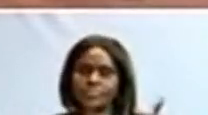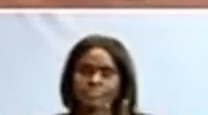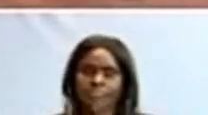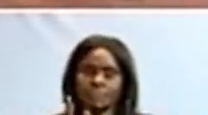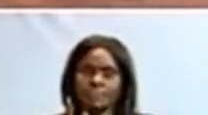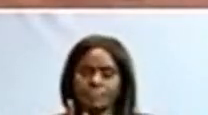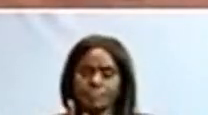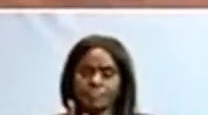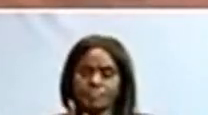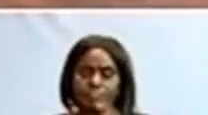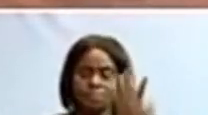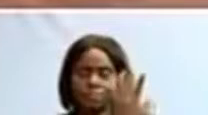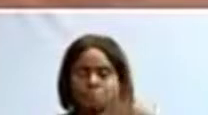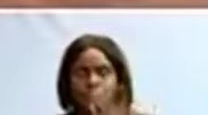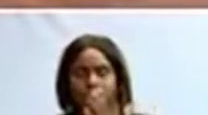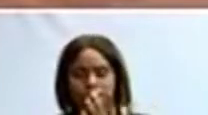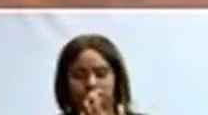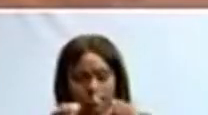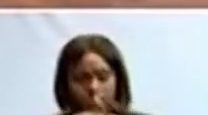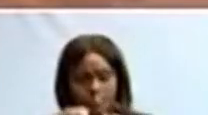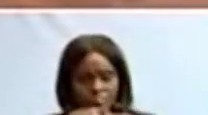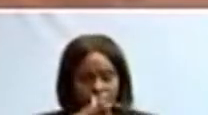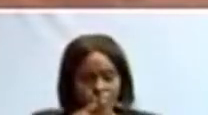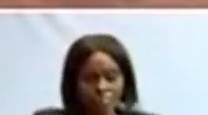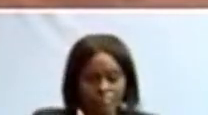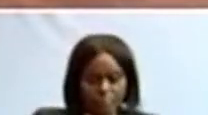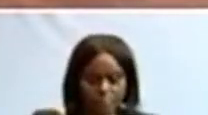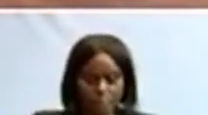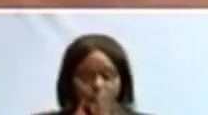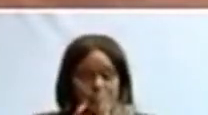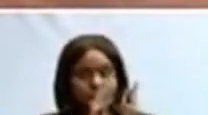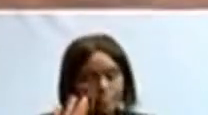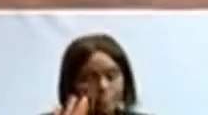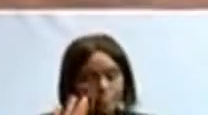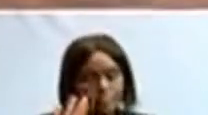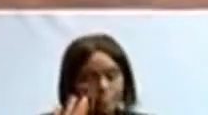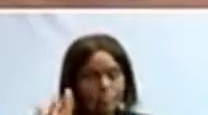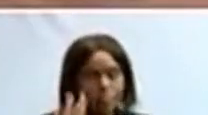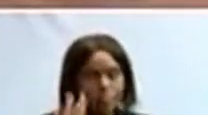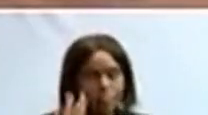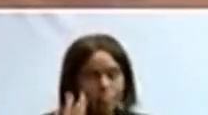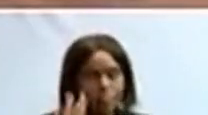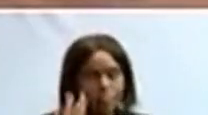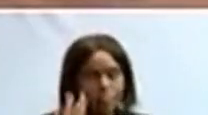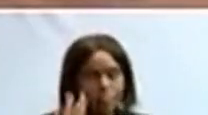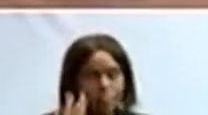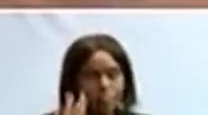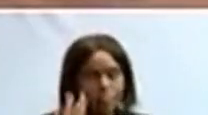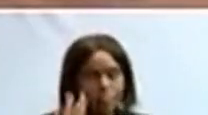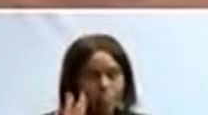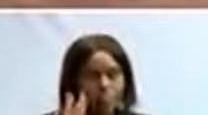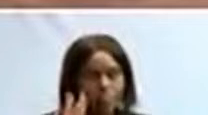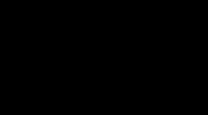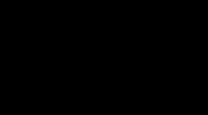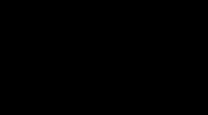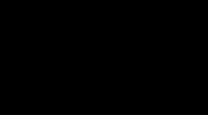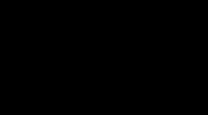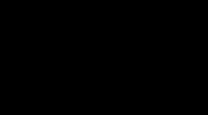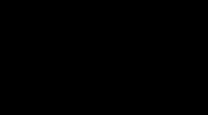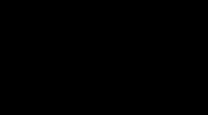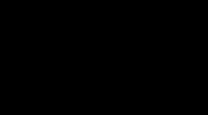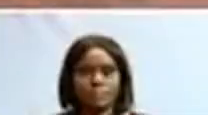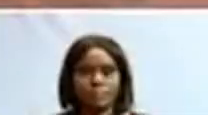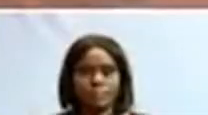also developing a maintenance plan for the preservations of